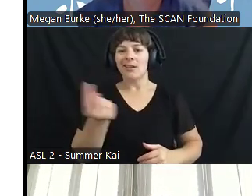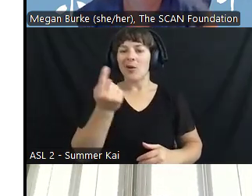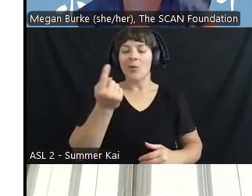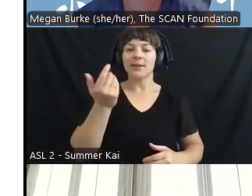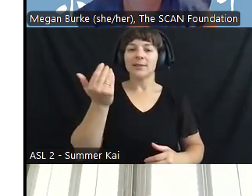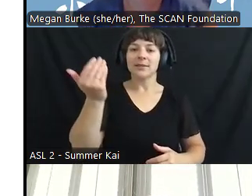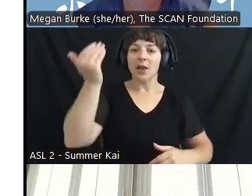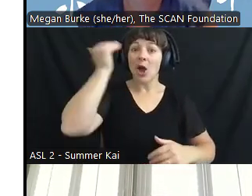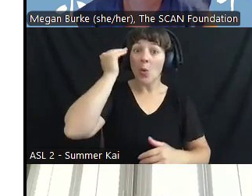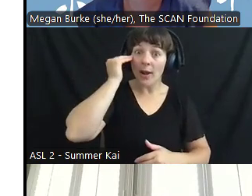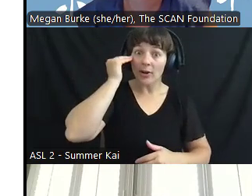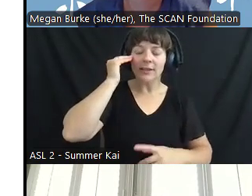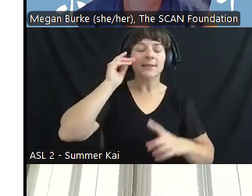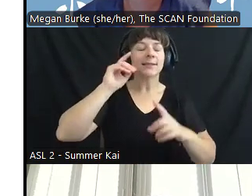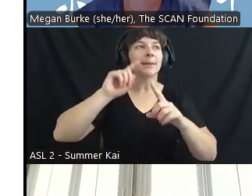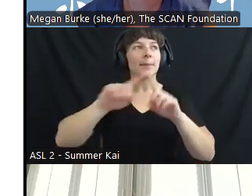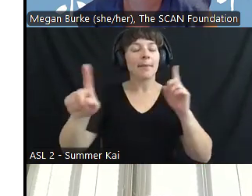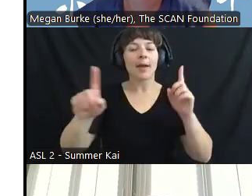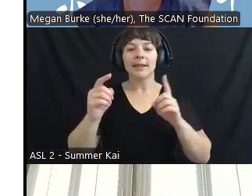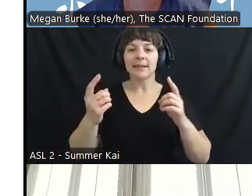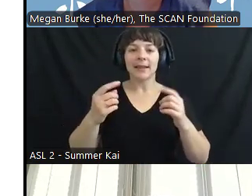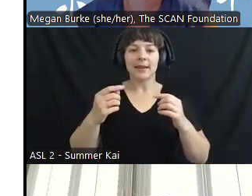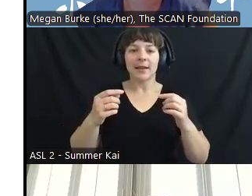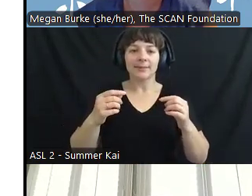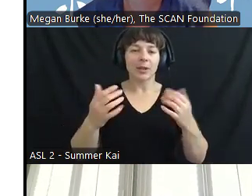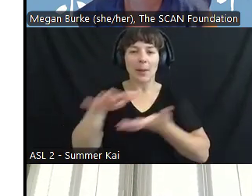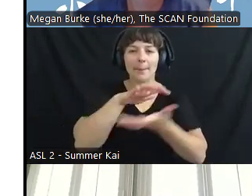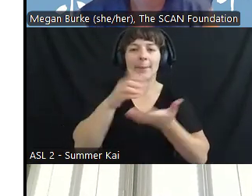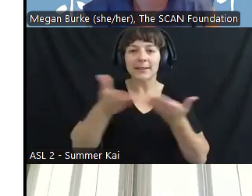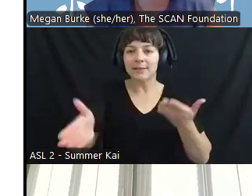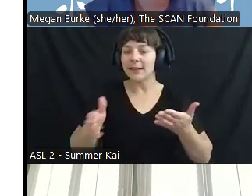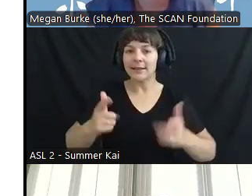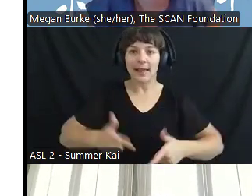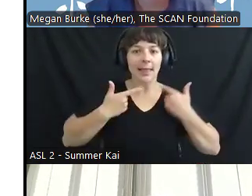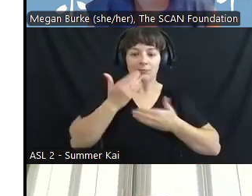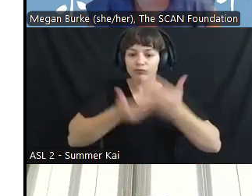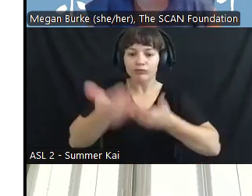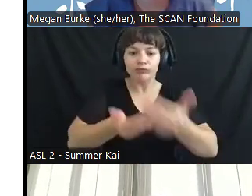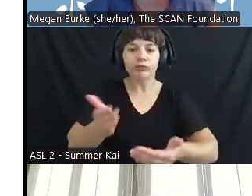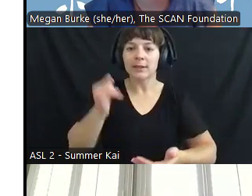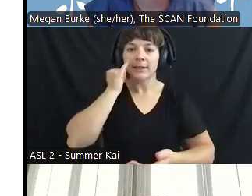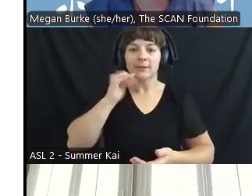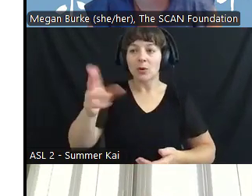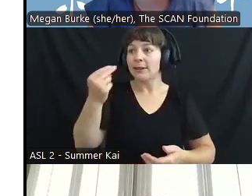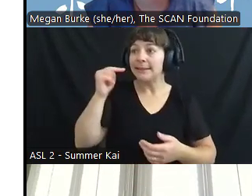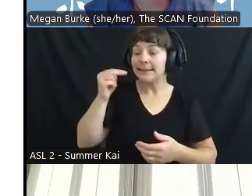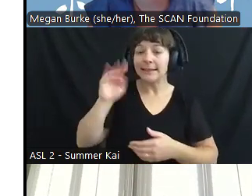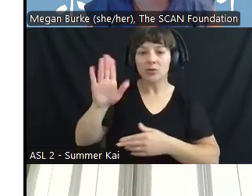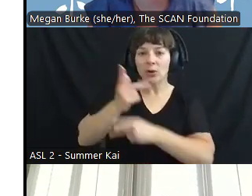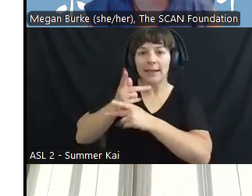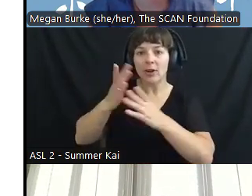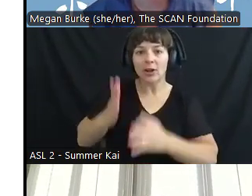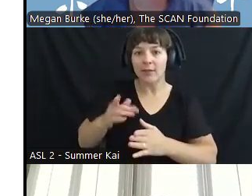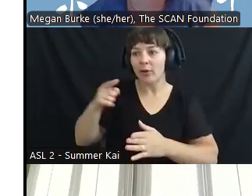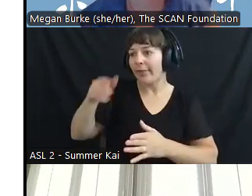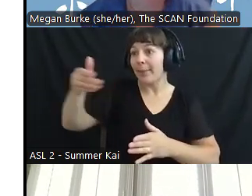it's a combination of things. Life is moving. Your niece is an unofficial caregiver, moves away, gets a job